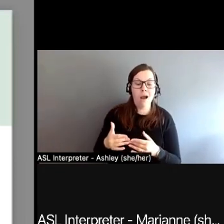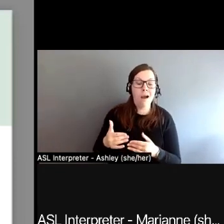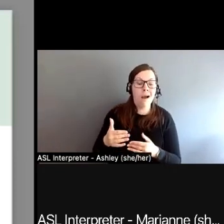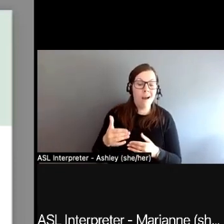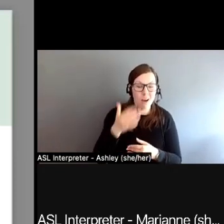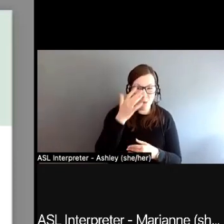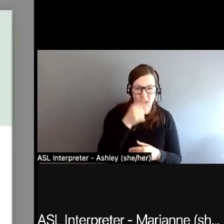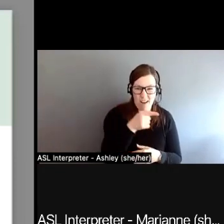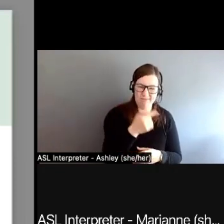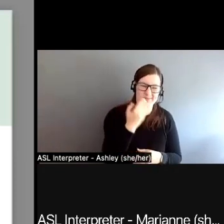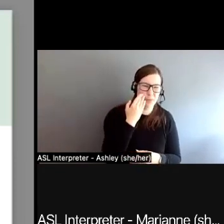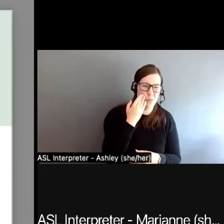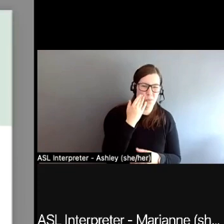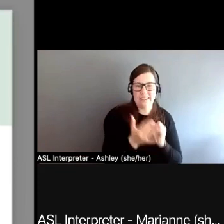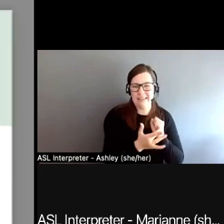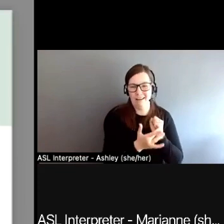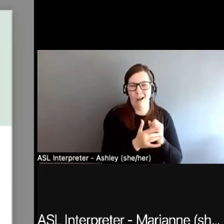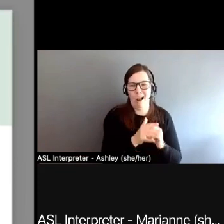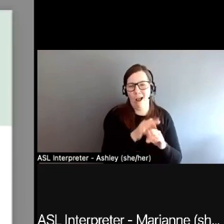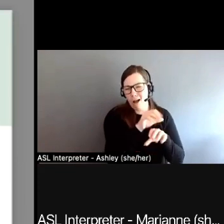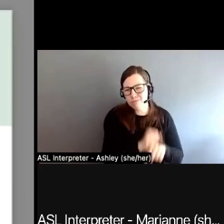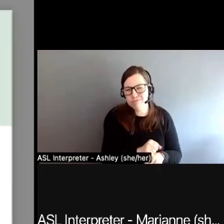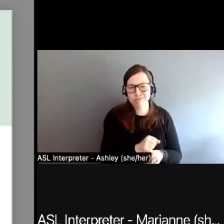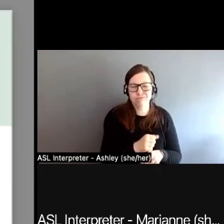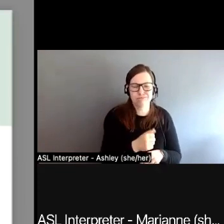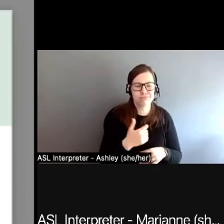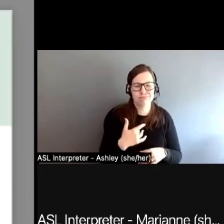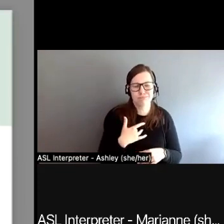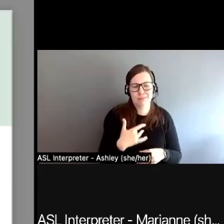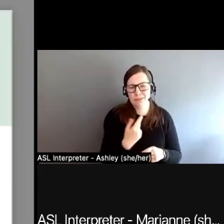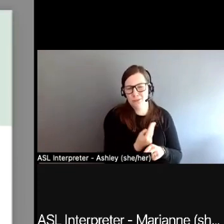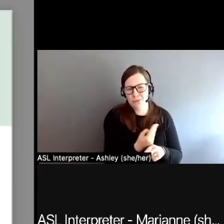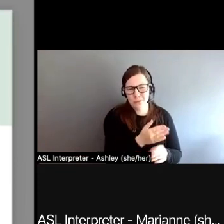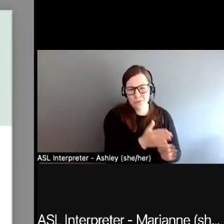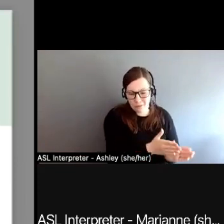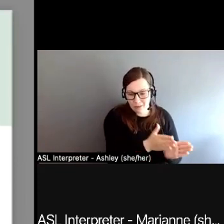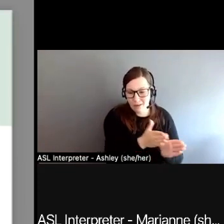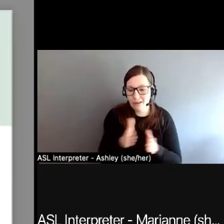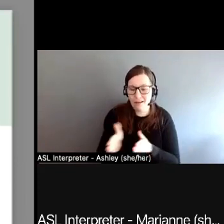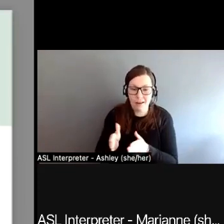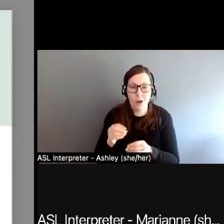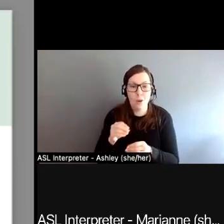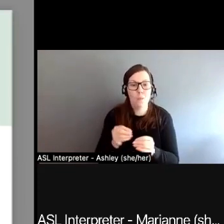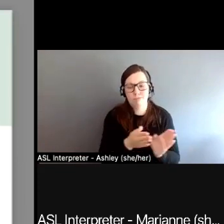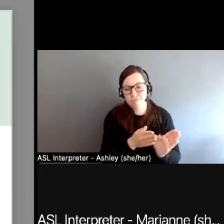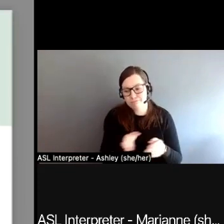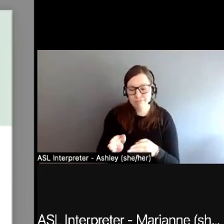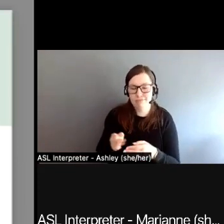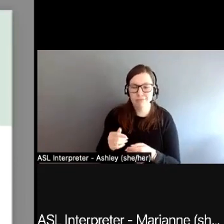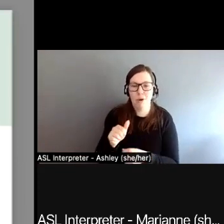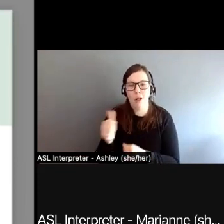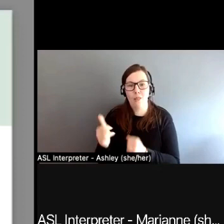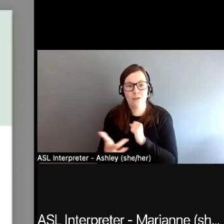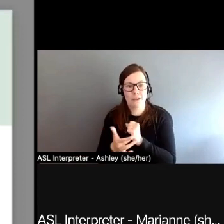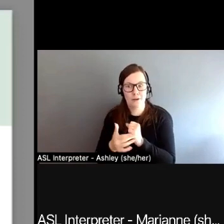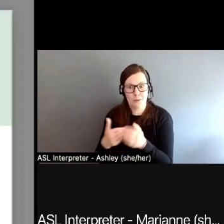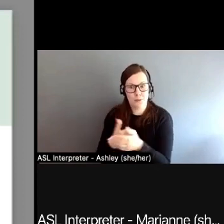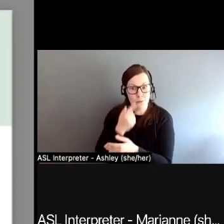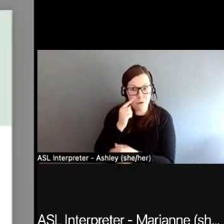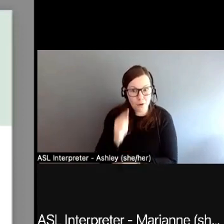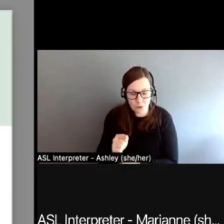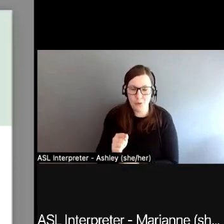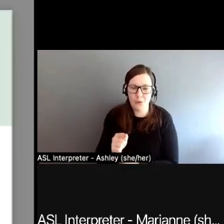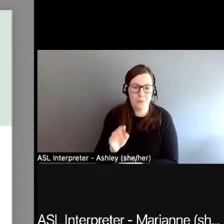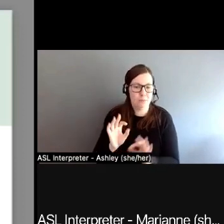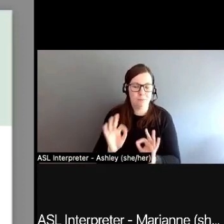technology where the learning curve's a bit steeper. Really interesting. Thanks so much, Maxine. I learned a lot from that. I'm sure